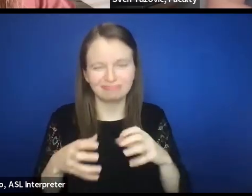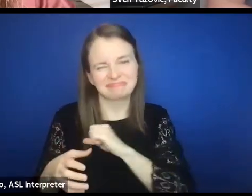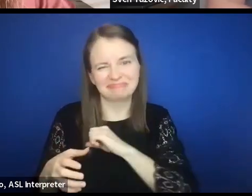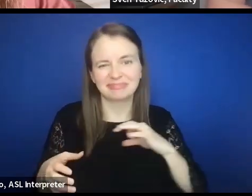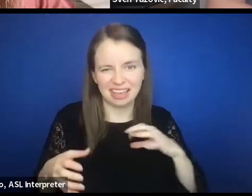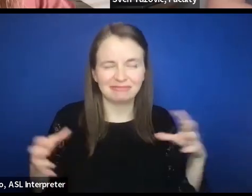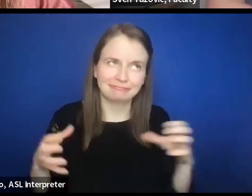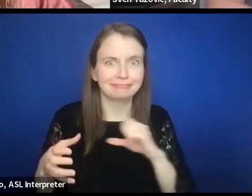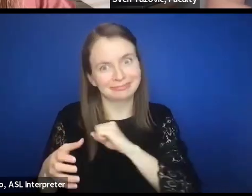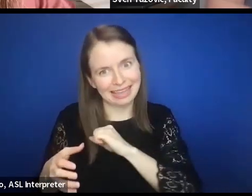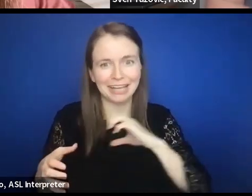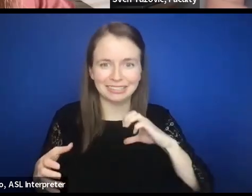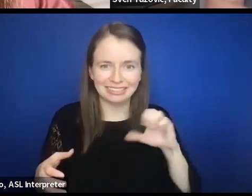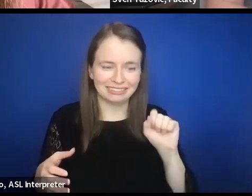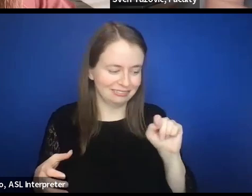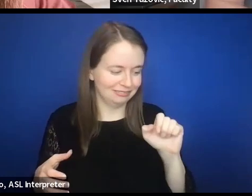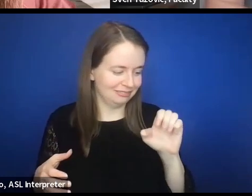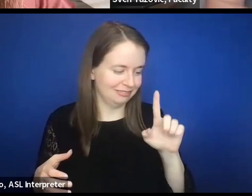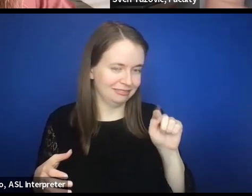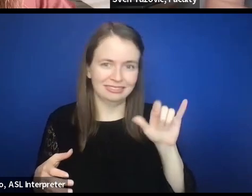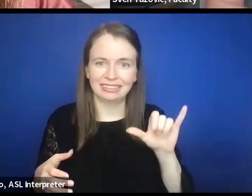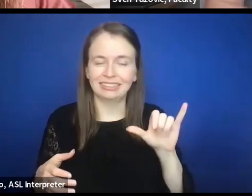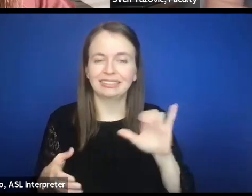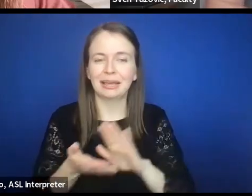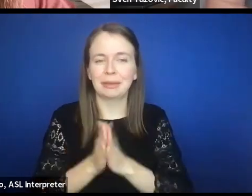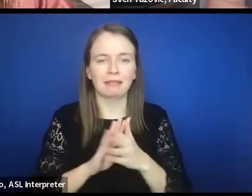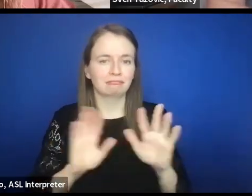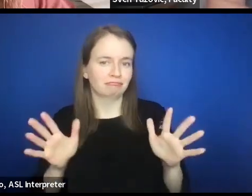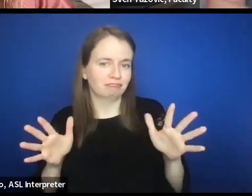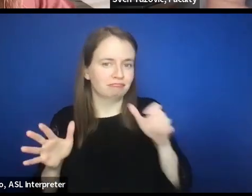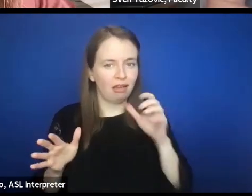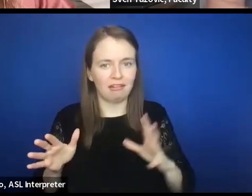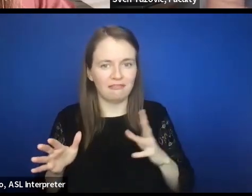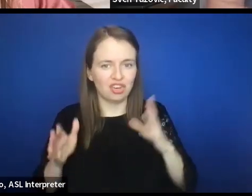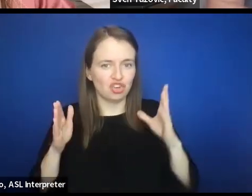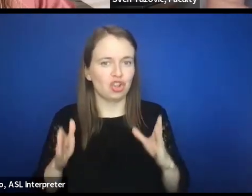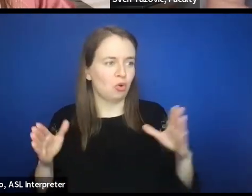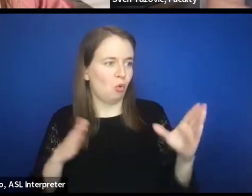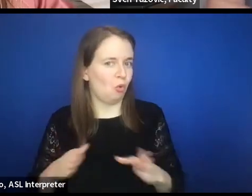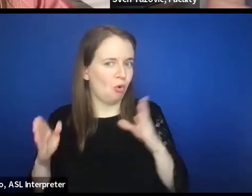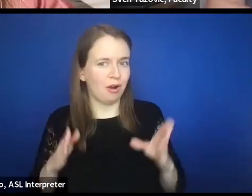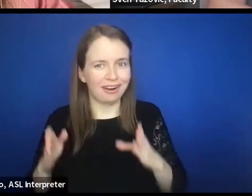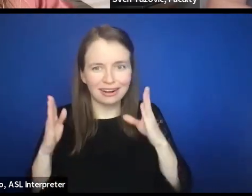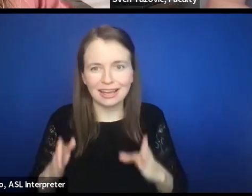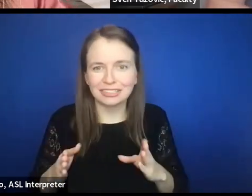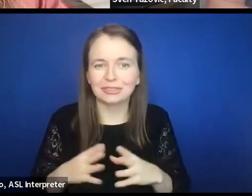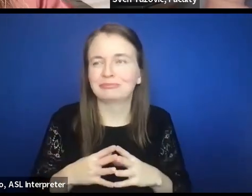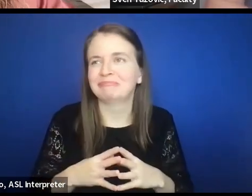staff, or faculty. And so I became sort of like the unofficial organizer for